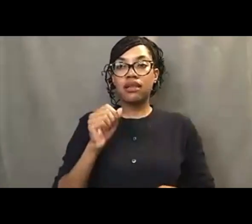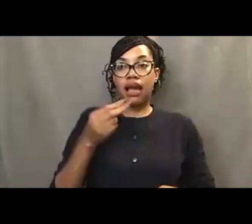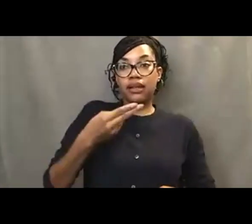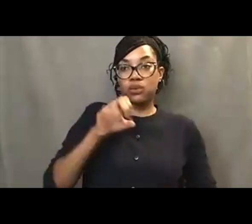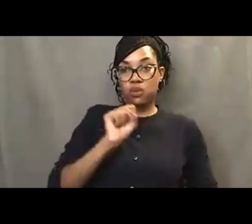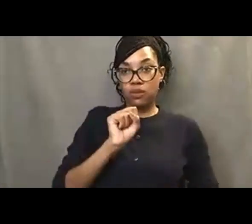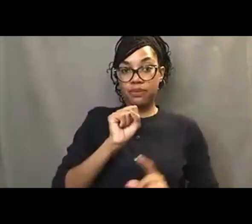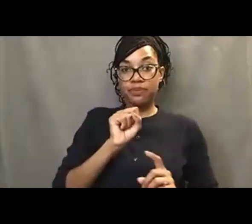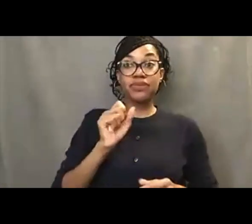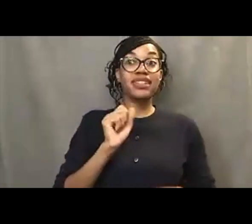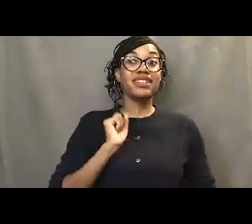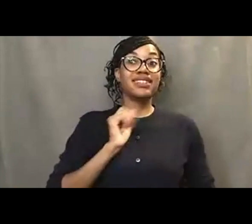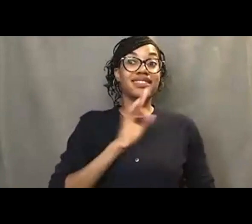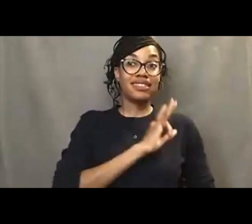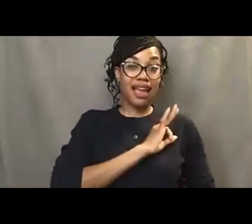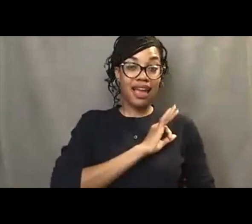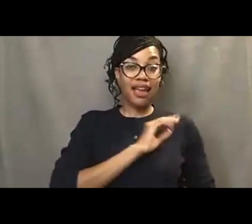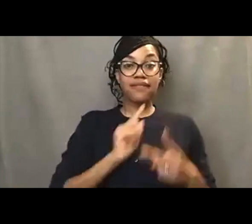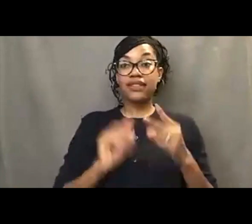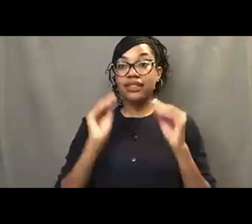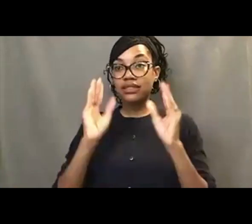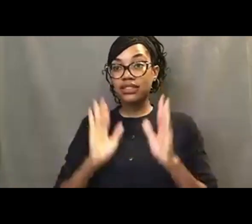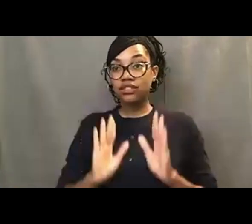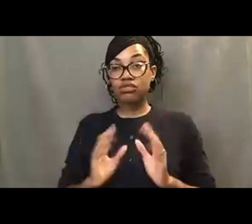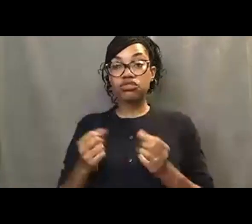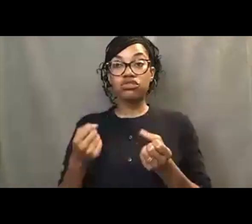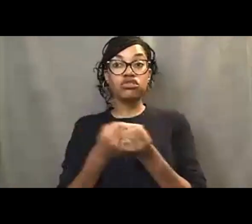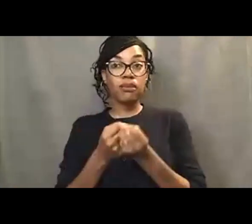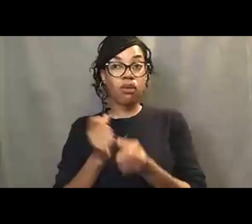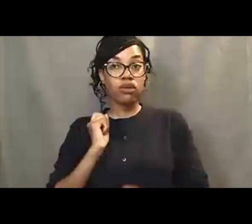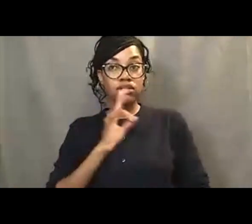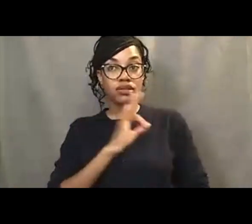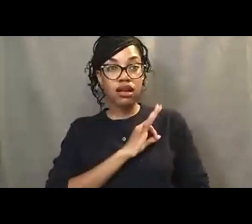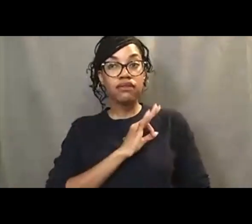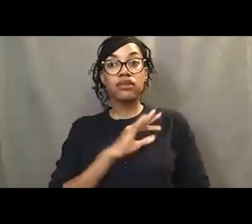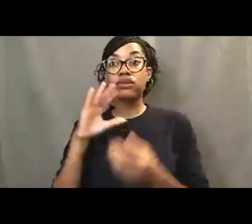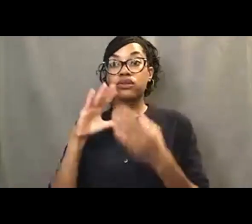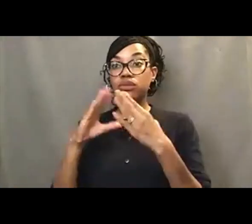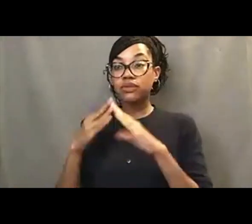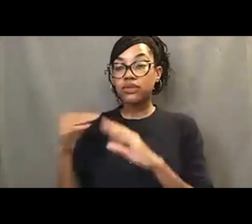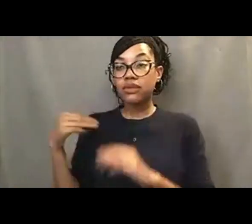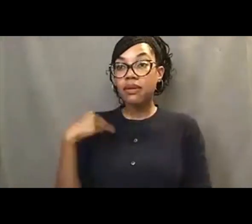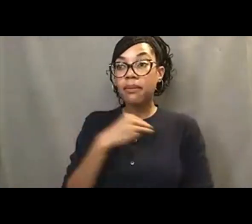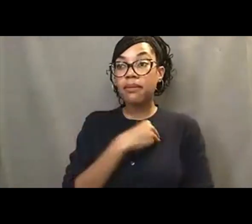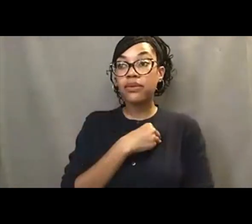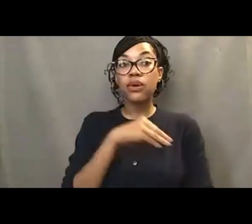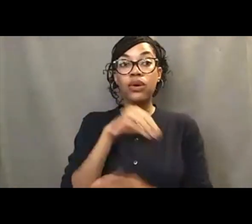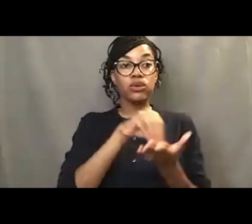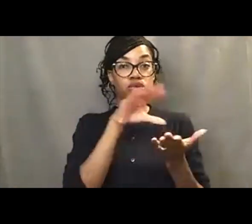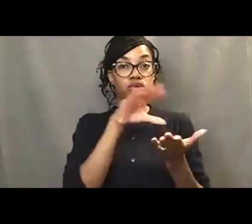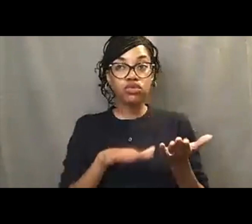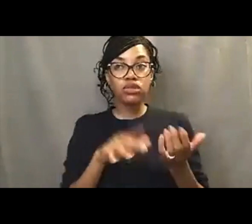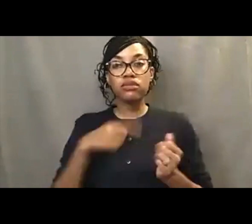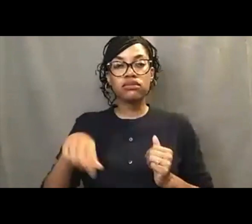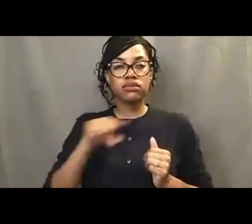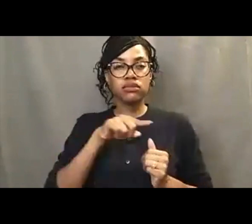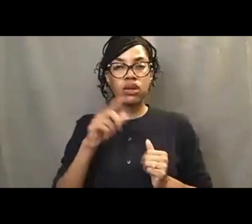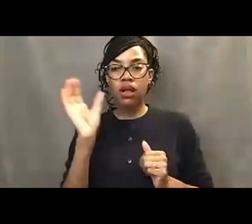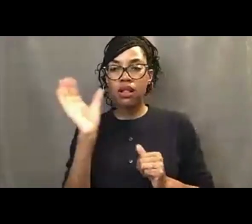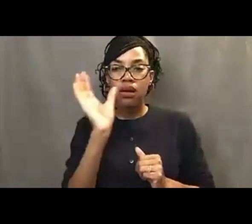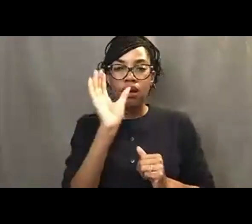teachers, support staff, but also community members and students, to do